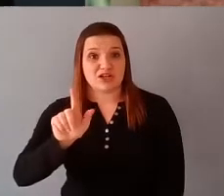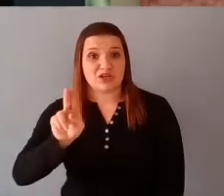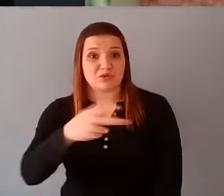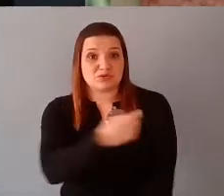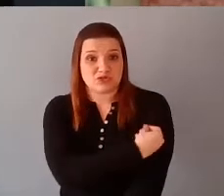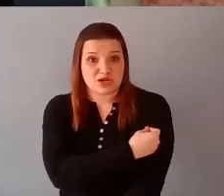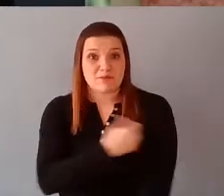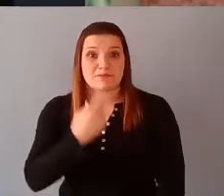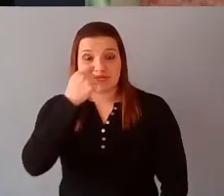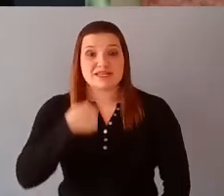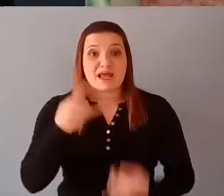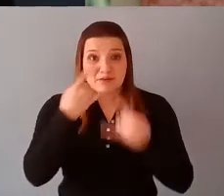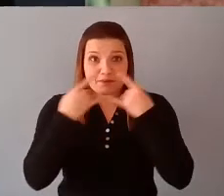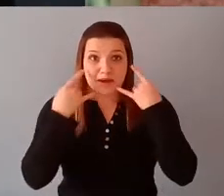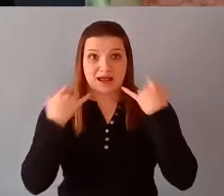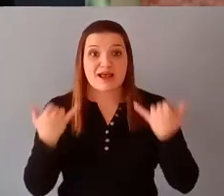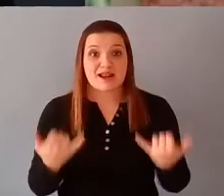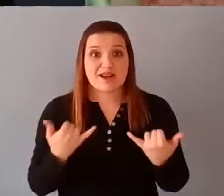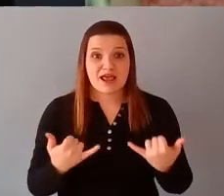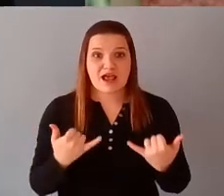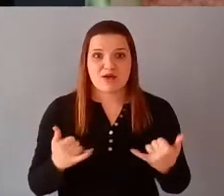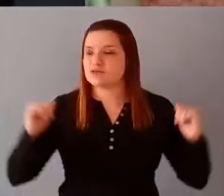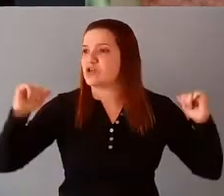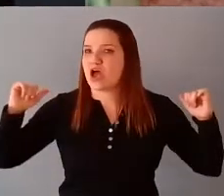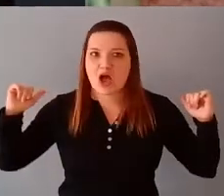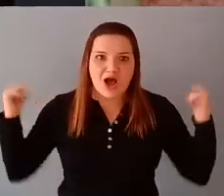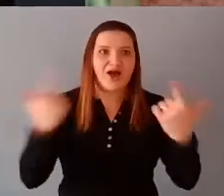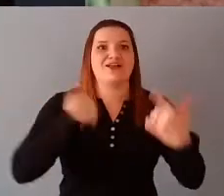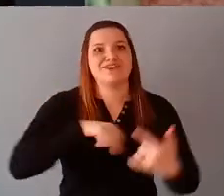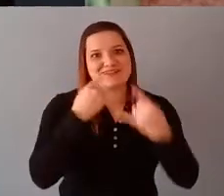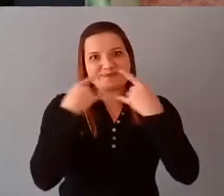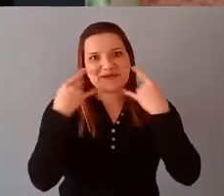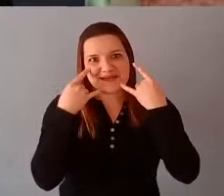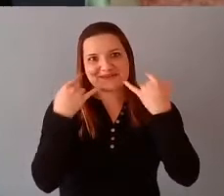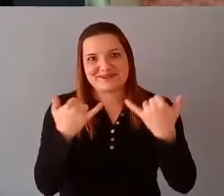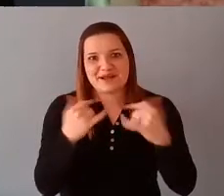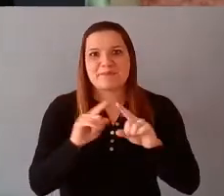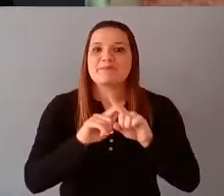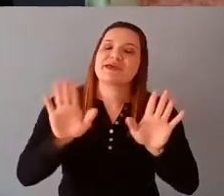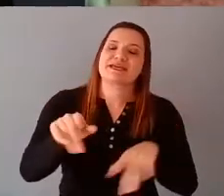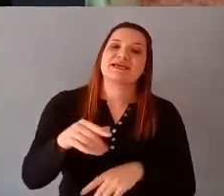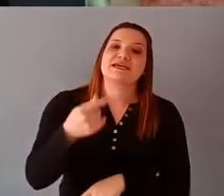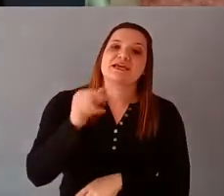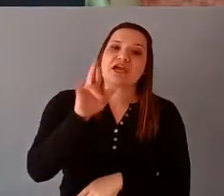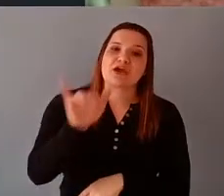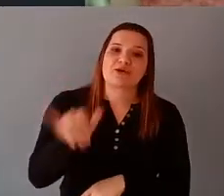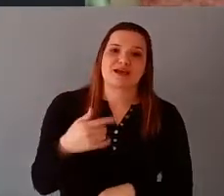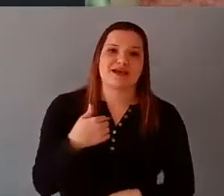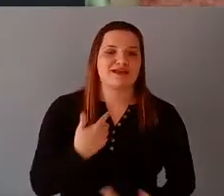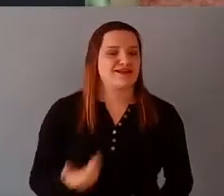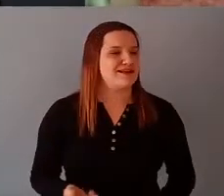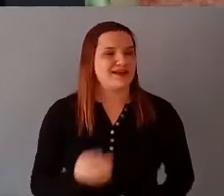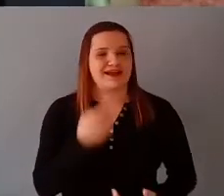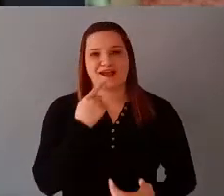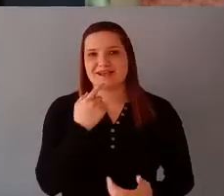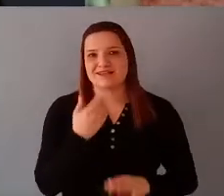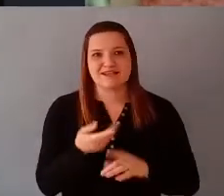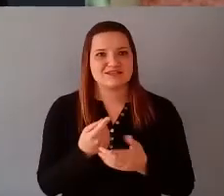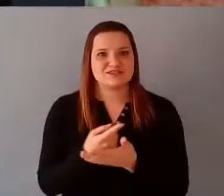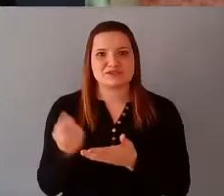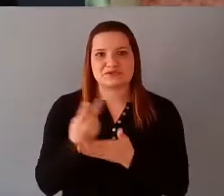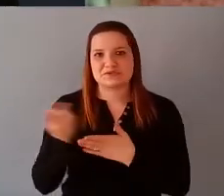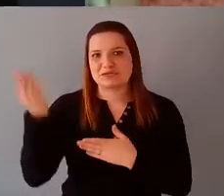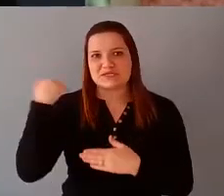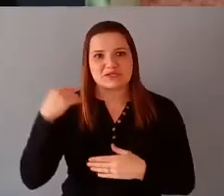wear the mask. right, And now it's all of our fate. But Gary, you are, and we said this a couple of